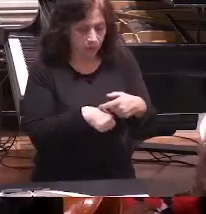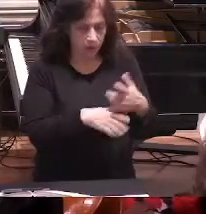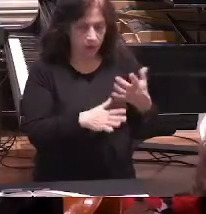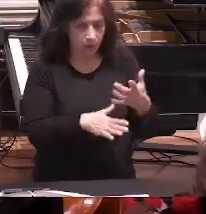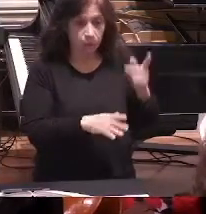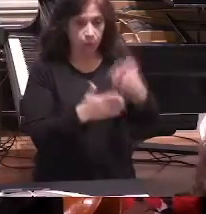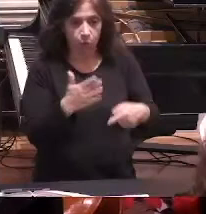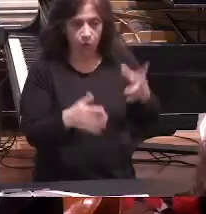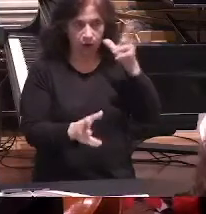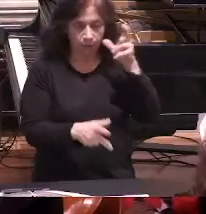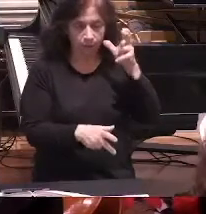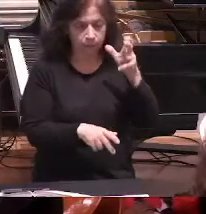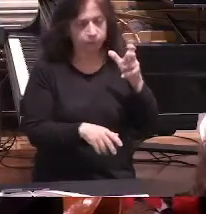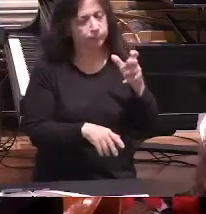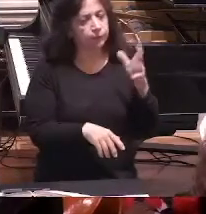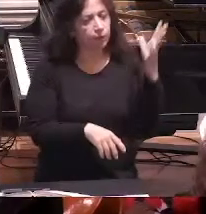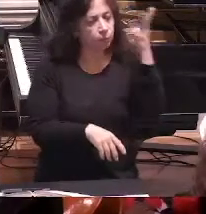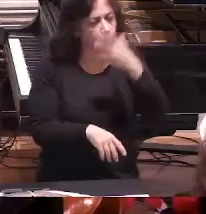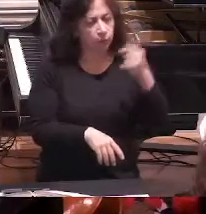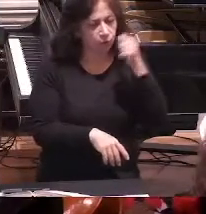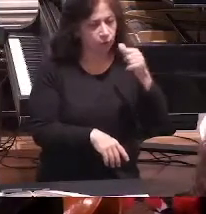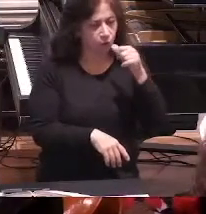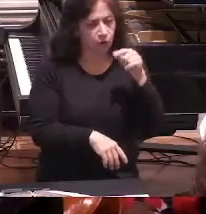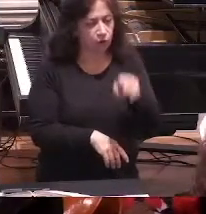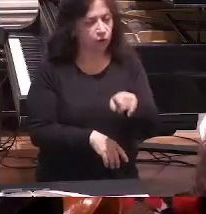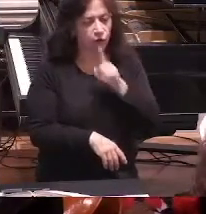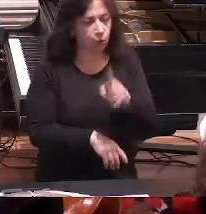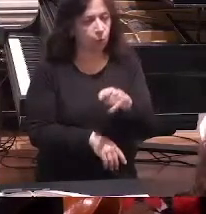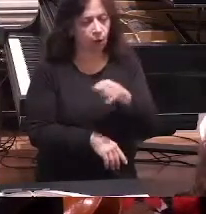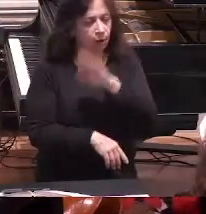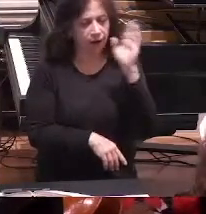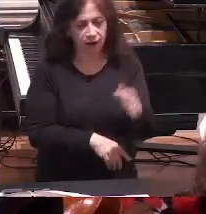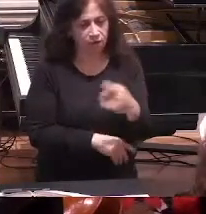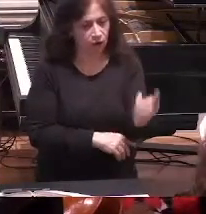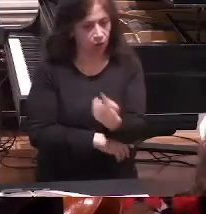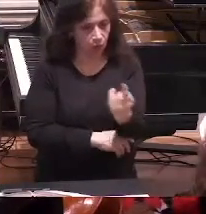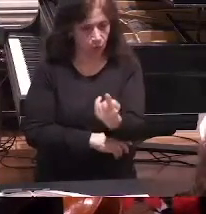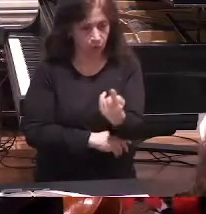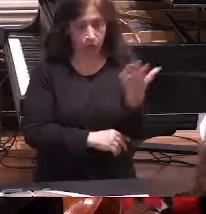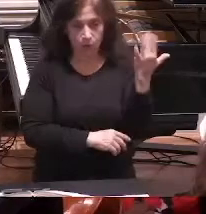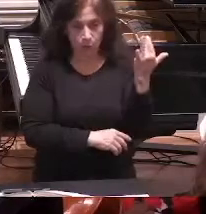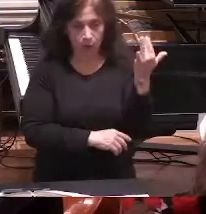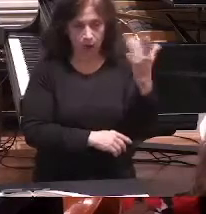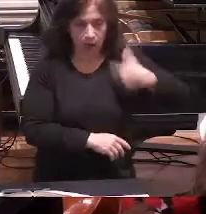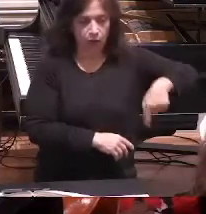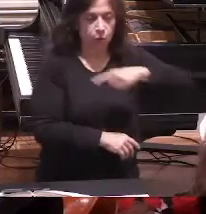Beautiful girl, you are never alone, because we are with